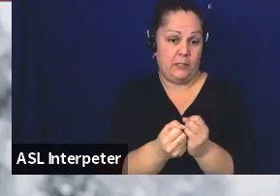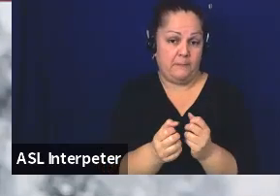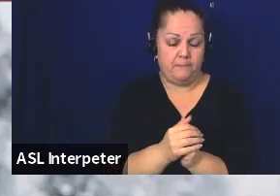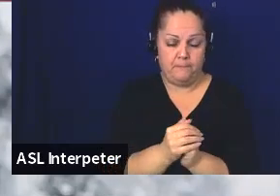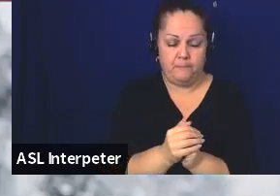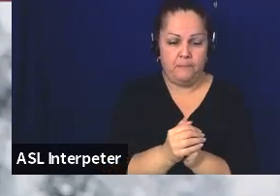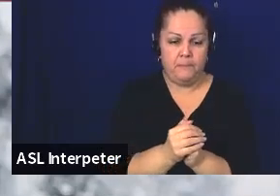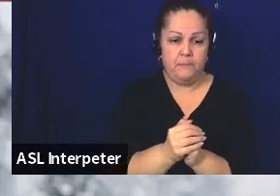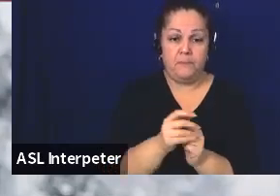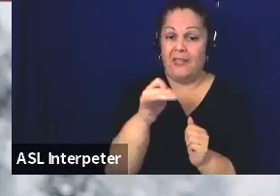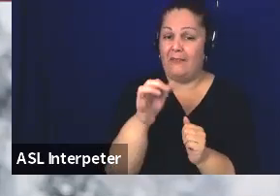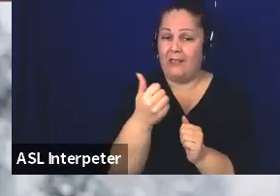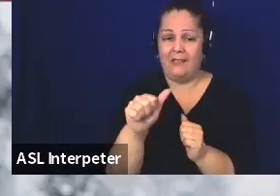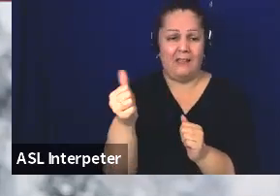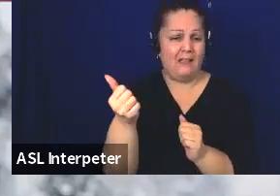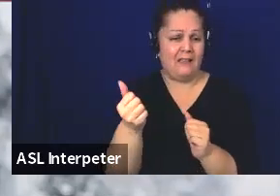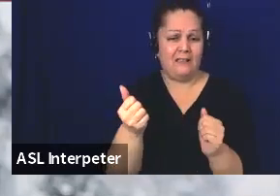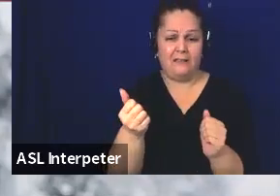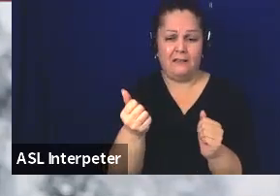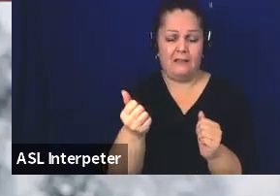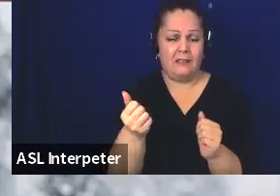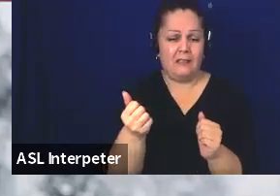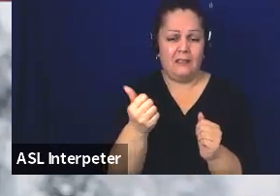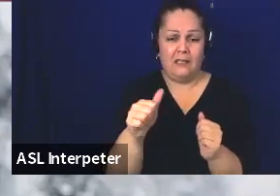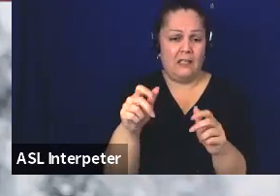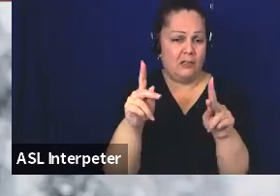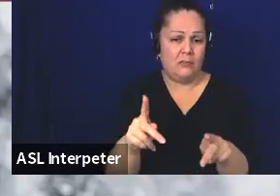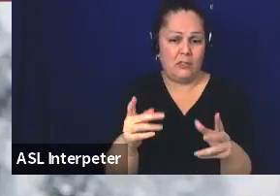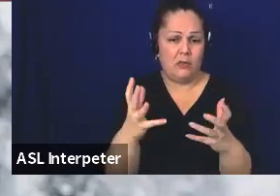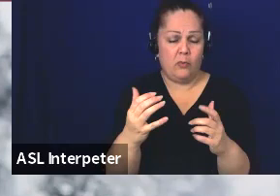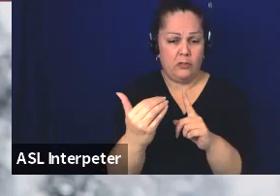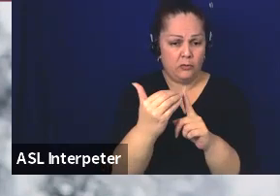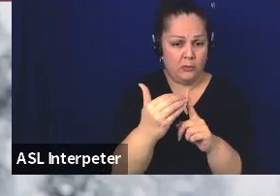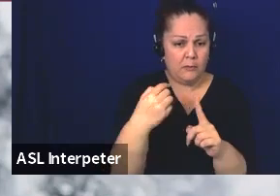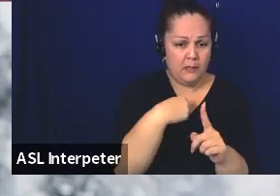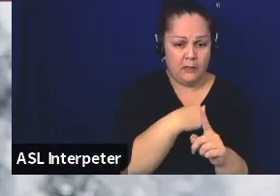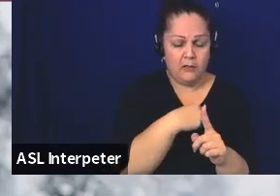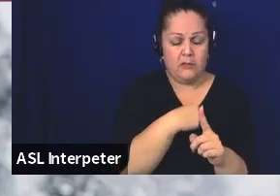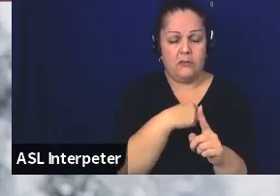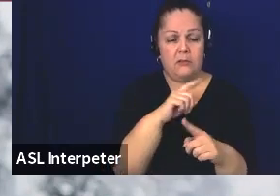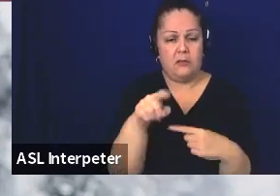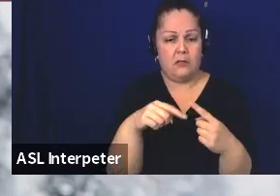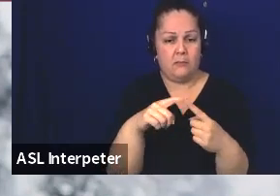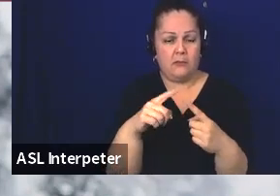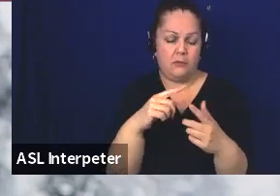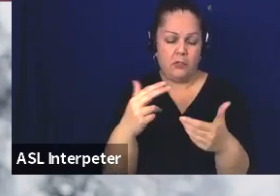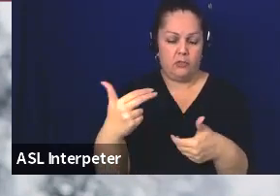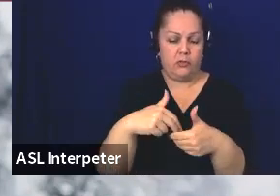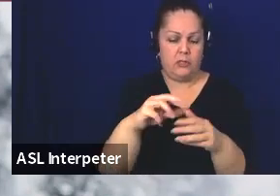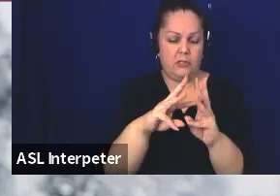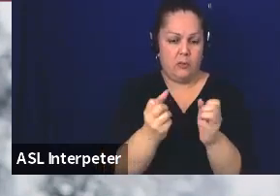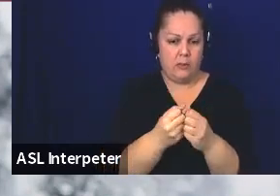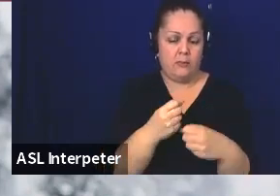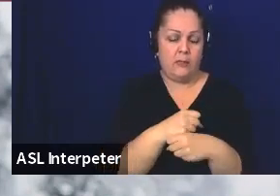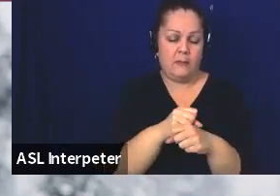is there anything else that anyone would like to remind us about when joining this webinar and creating a